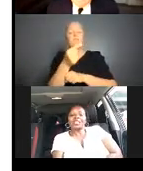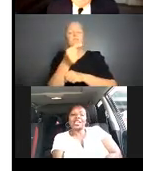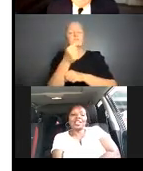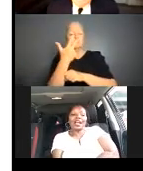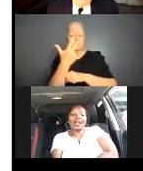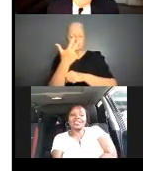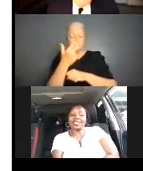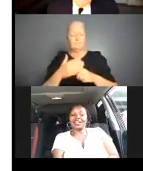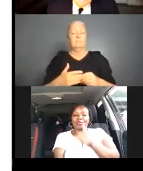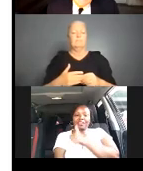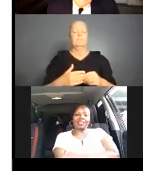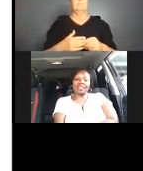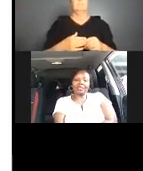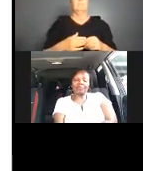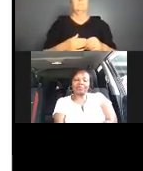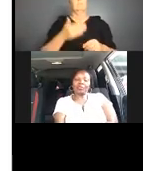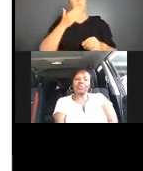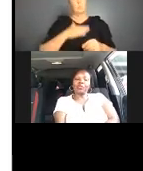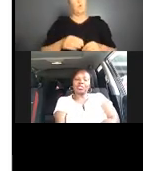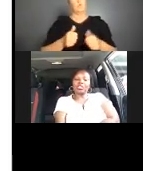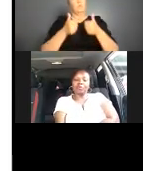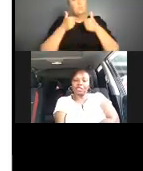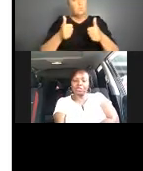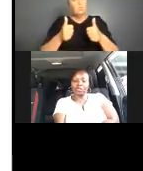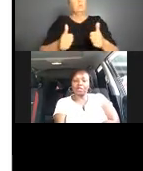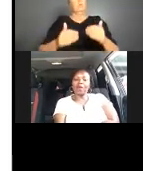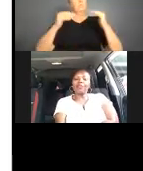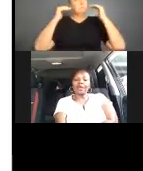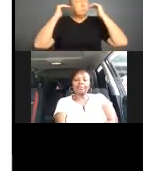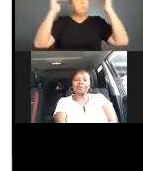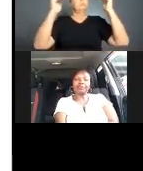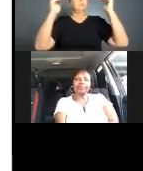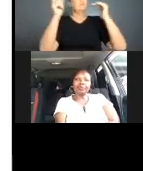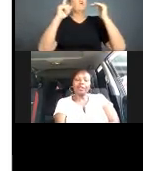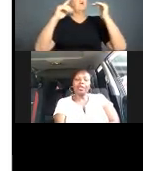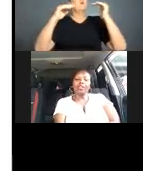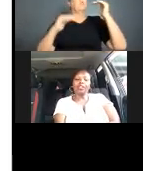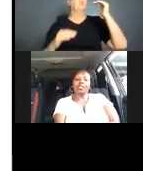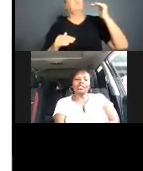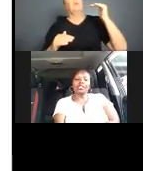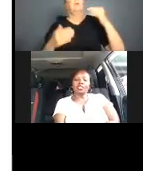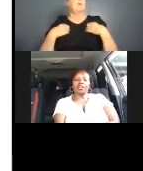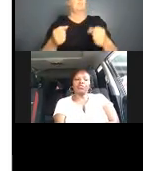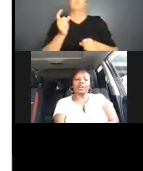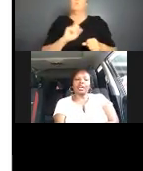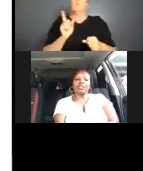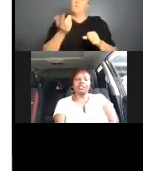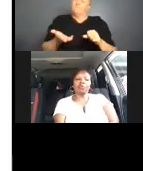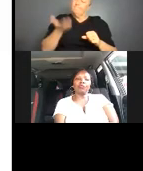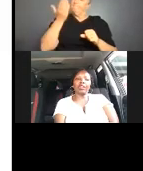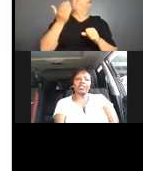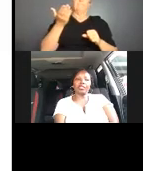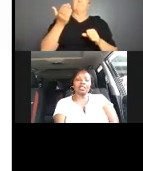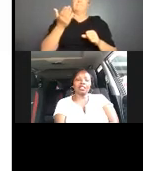to attain the highest standard of healthcare without discrimination. However, the reality is that few